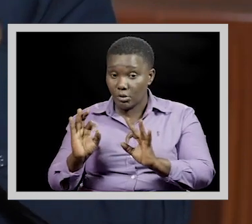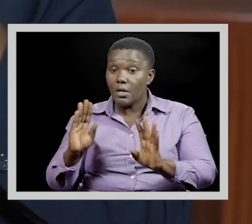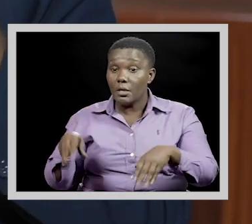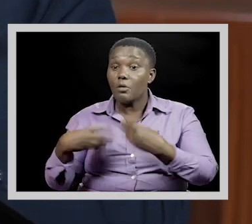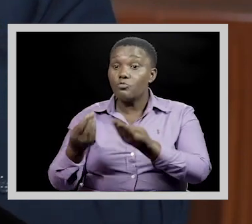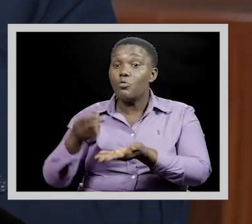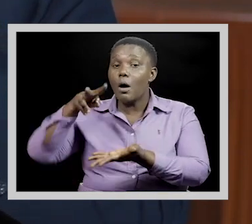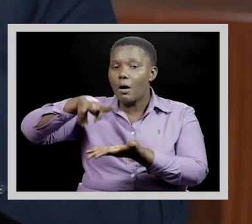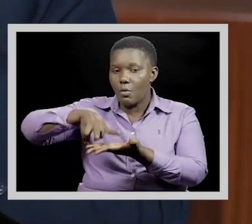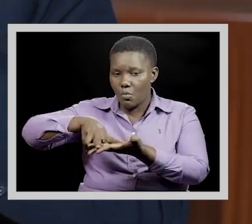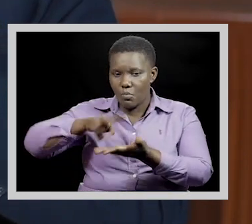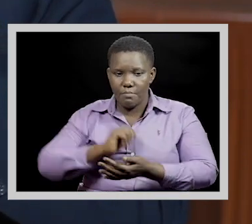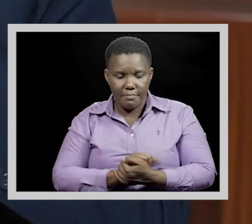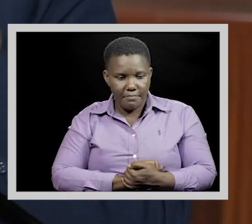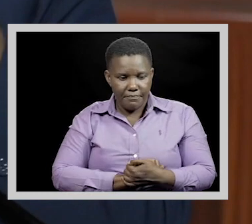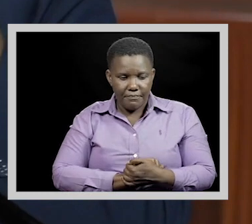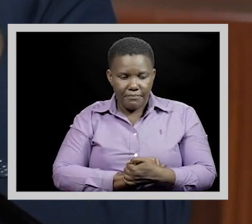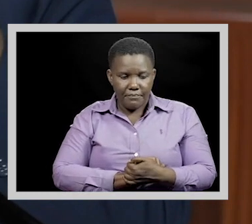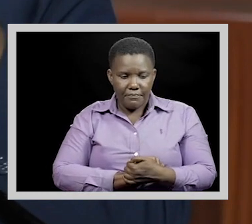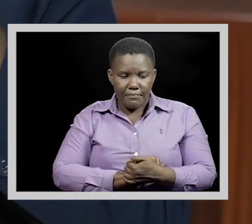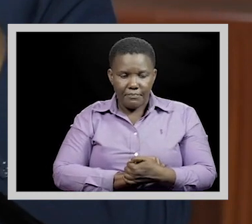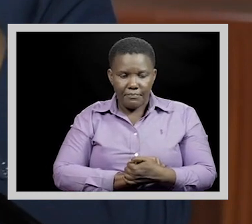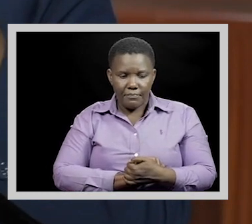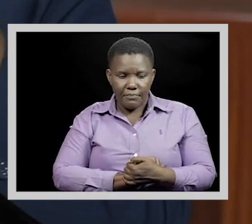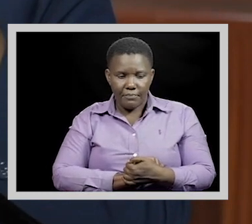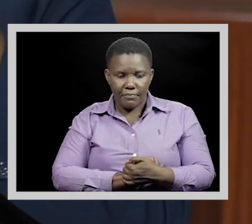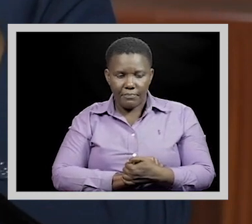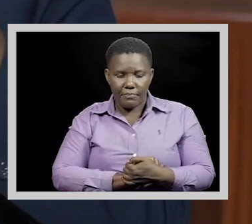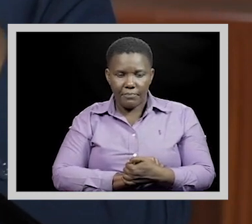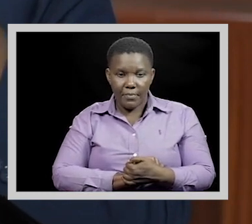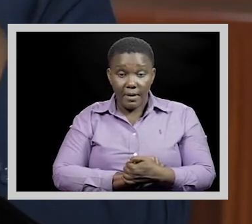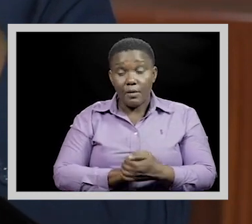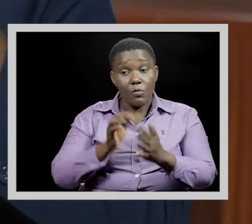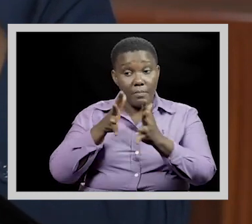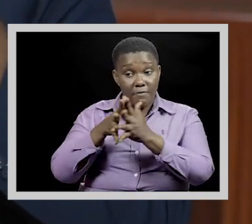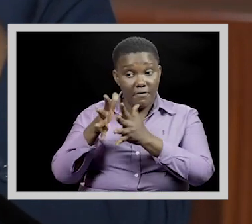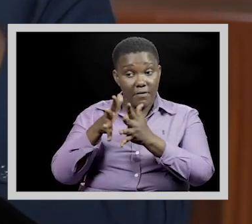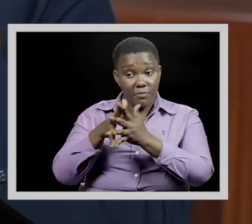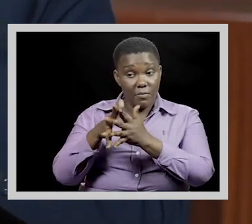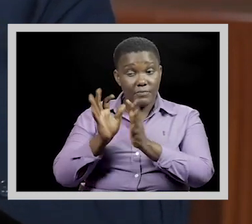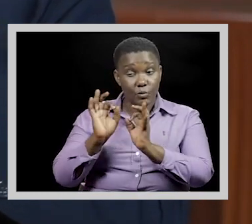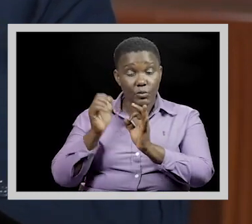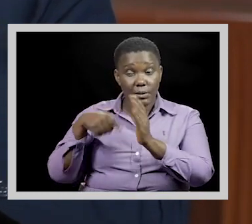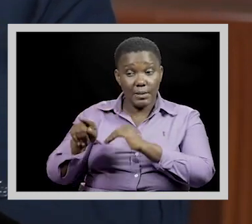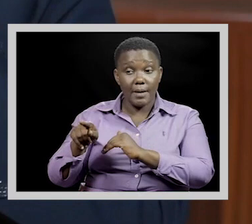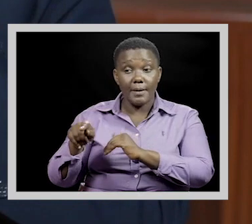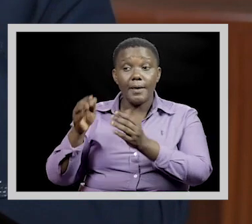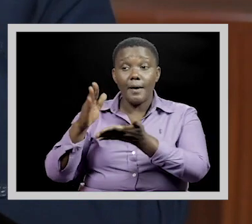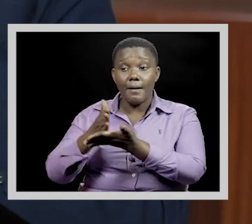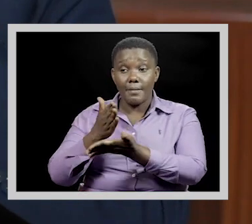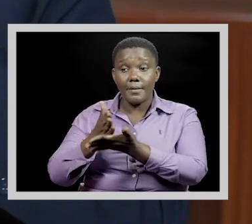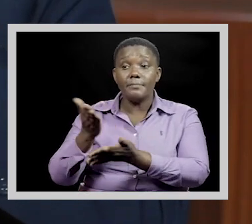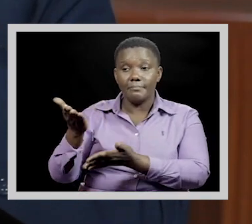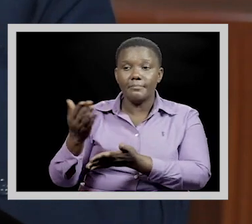which sentencing is made. The question of proportionality was stated clearly in that particular case.